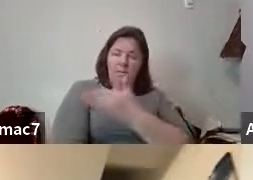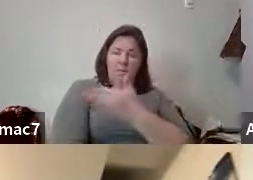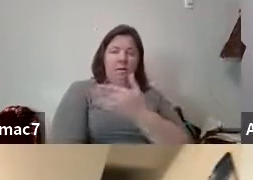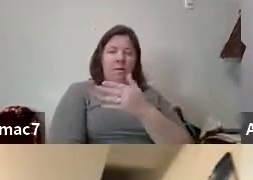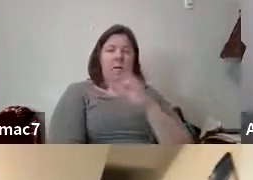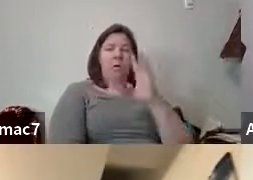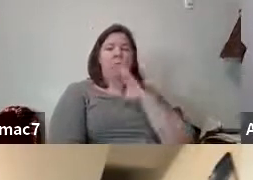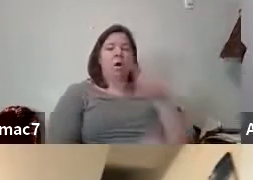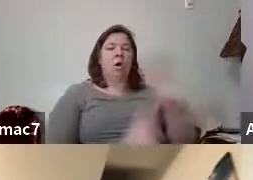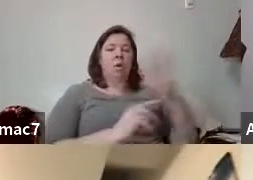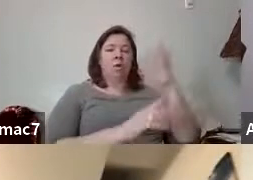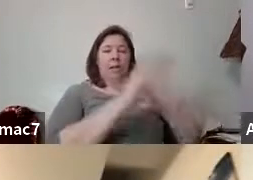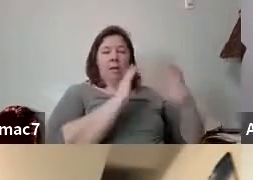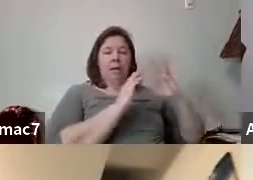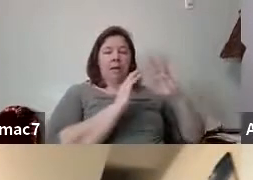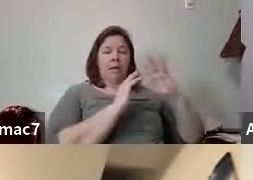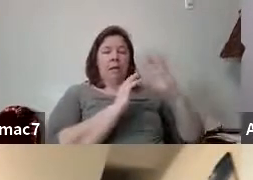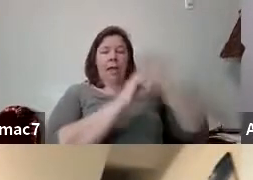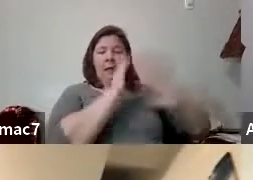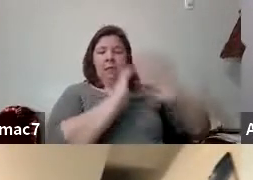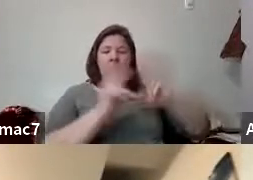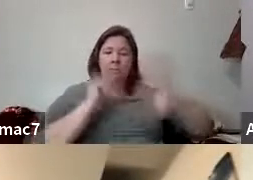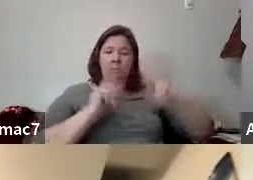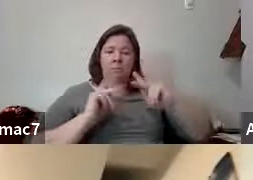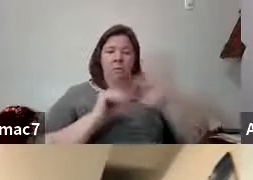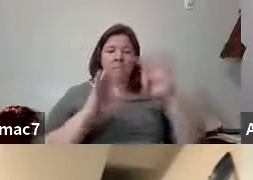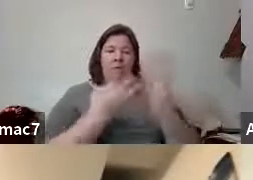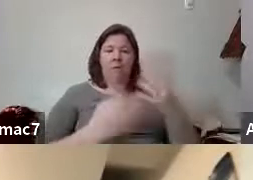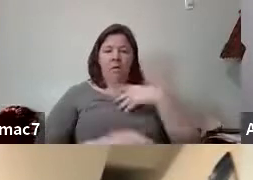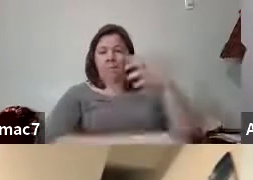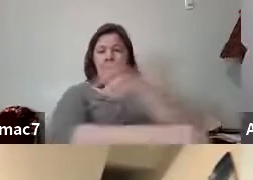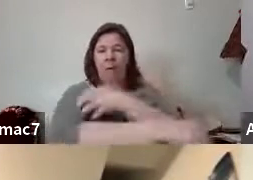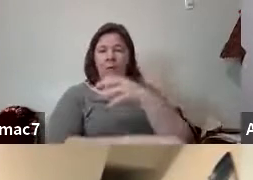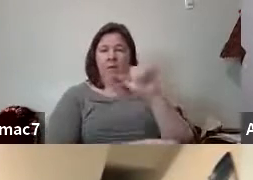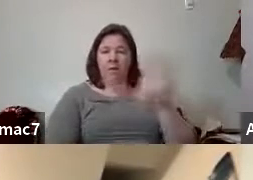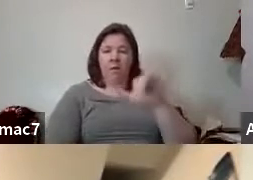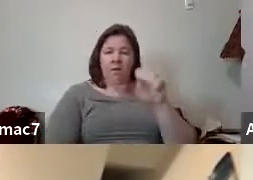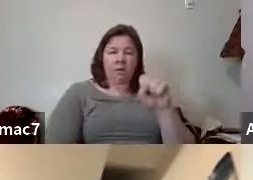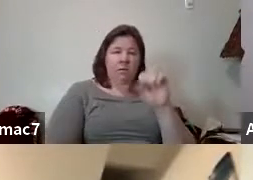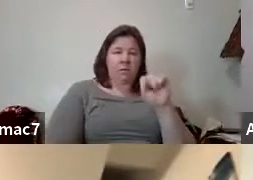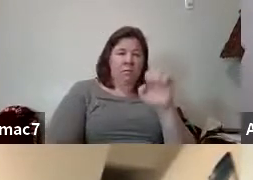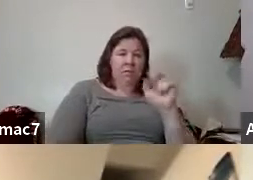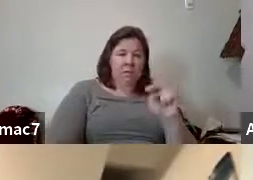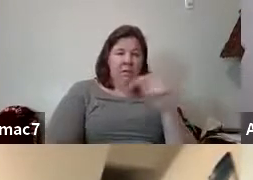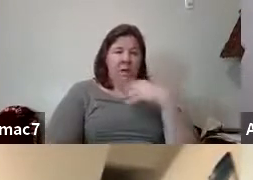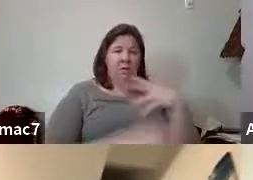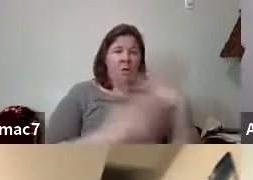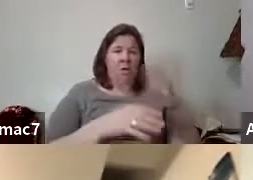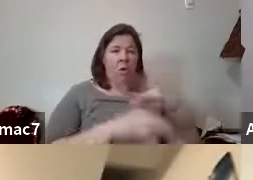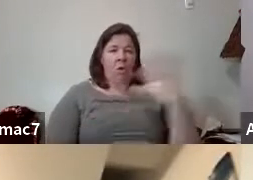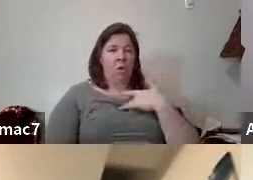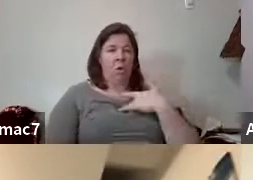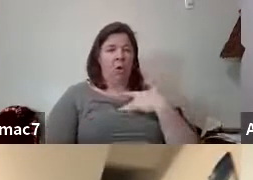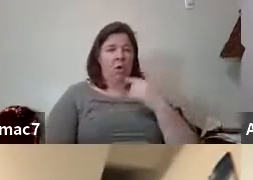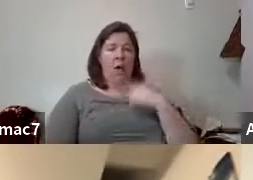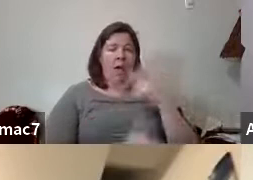ancestors a lot in Africa. So as a people, we know how powerful that is. Sean, I know you have a lot on your heart, bro. I